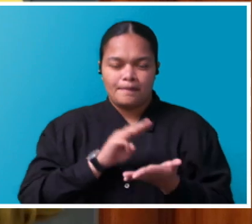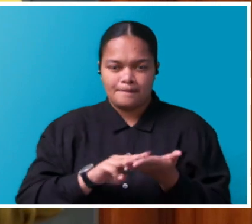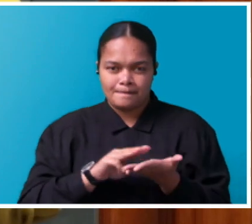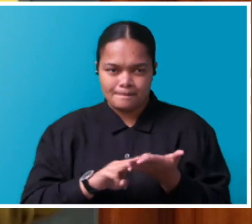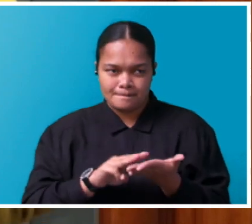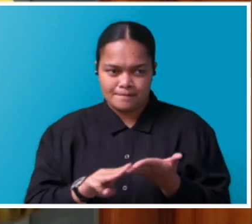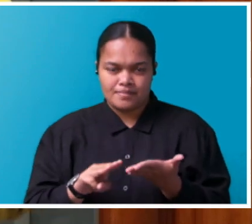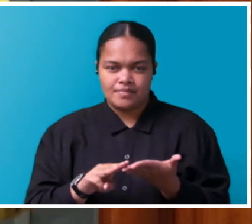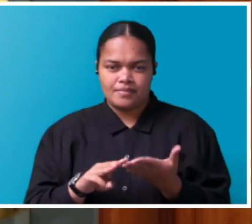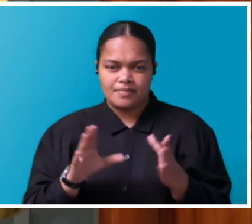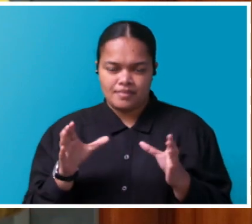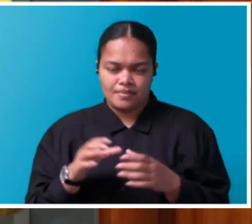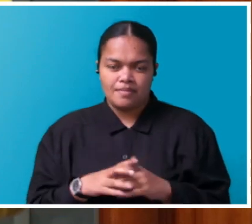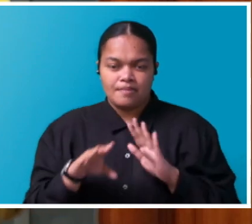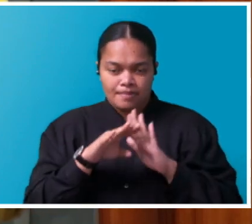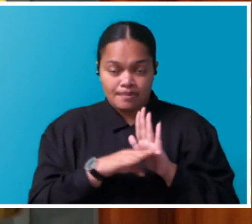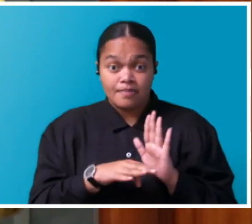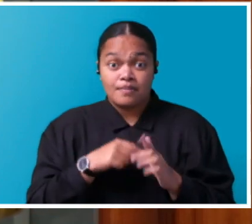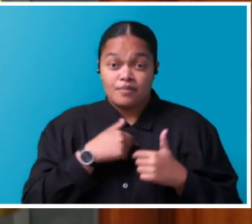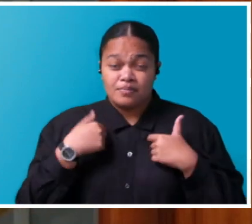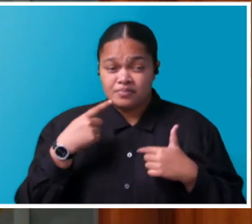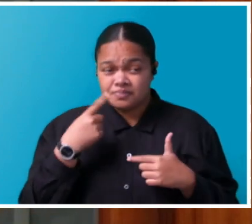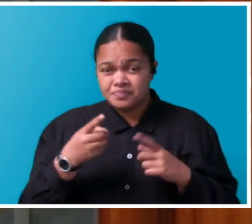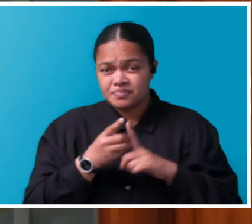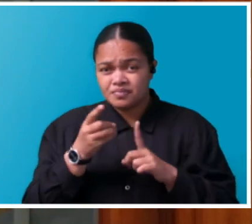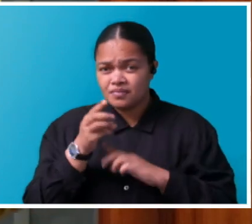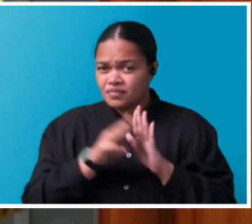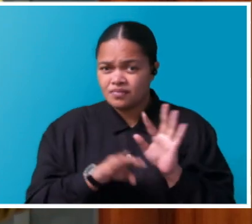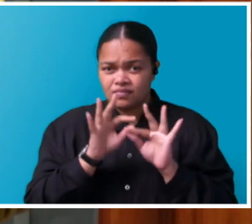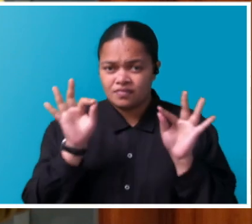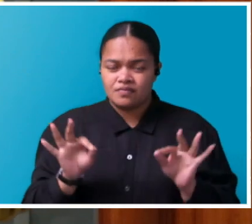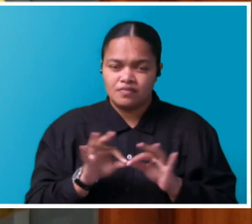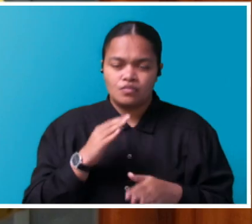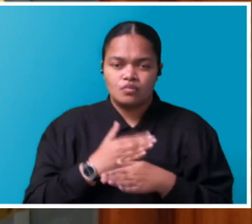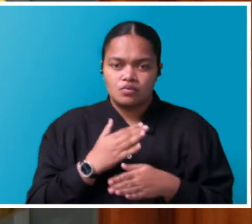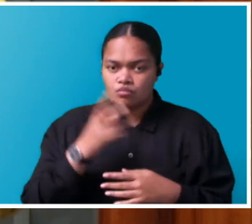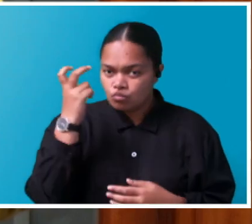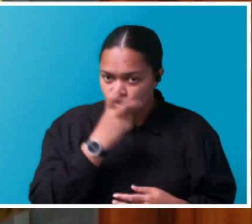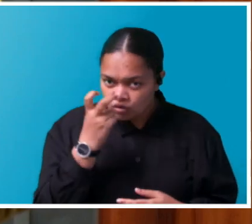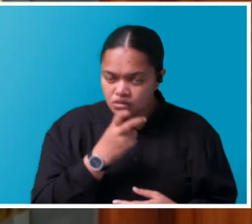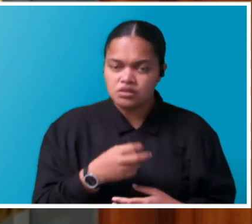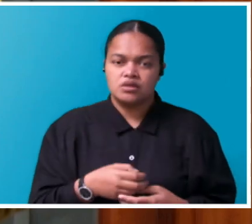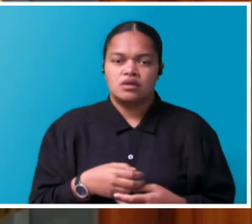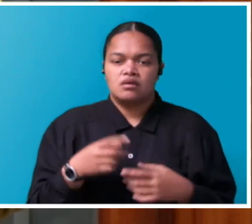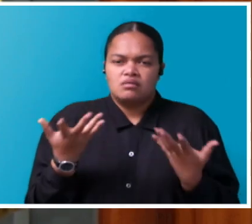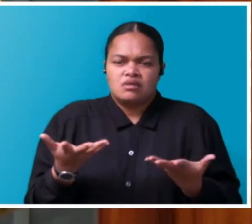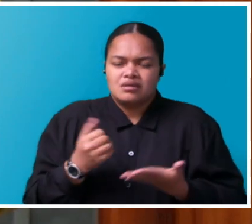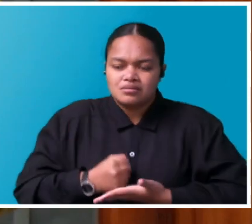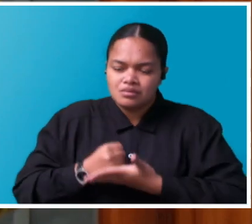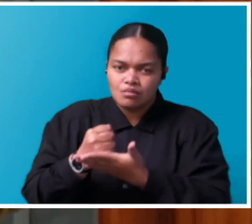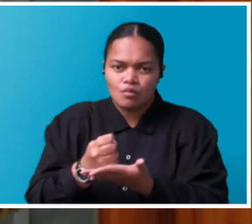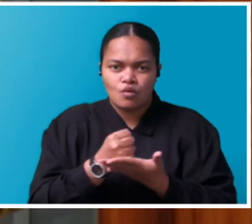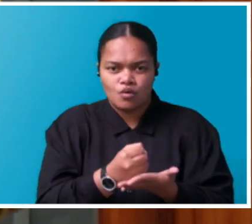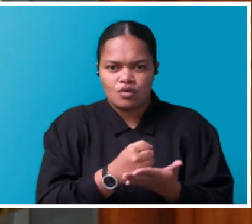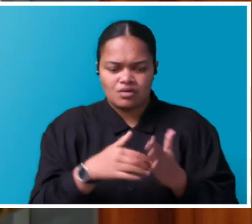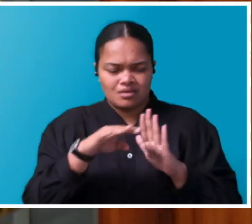As we speak, Honorable Speaker, the development of a national framework for monitoring, reporting to support the verification of the net level